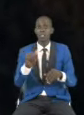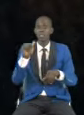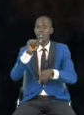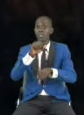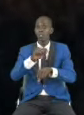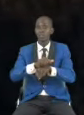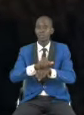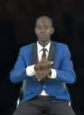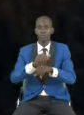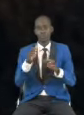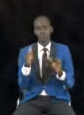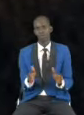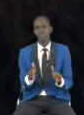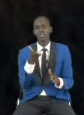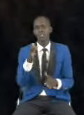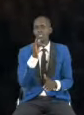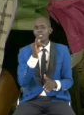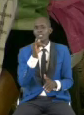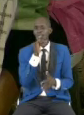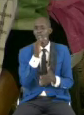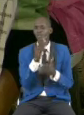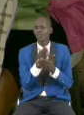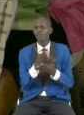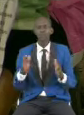something wonderful for the rest of your life.